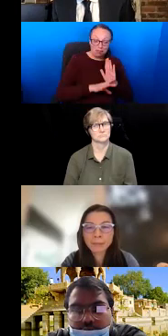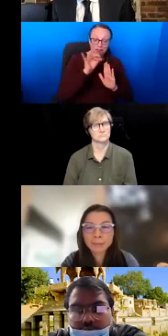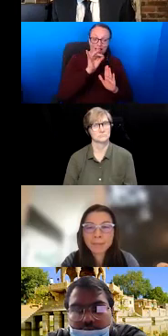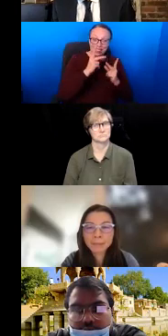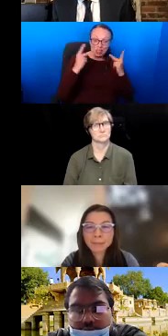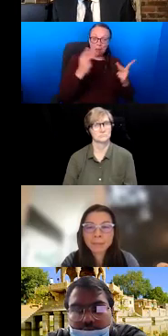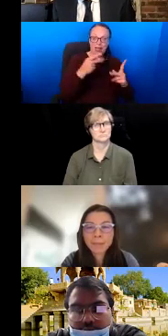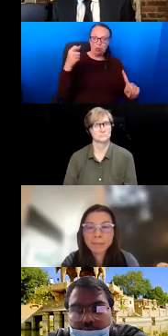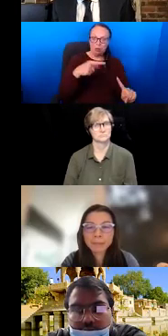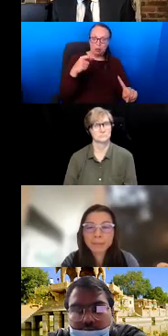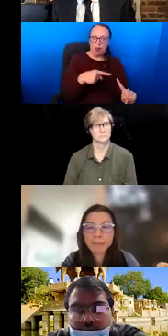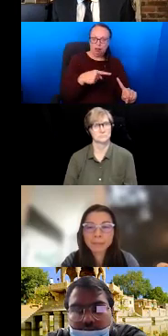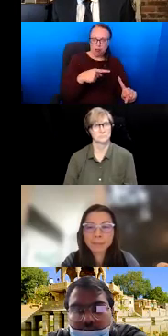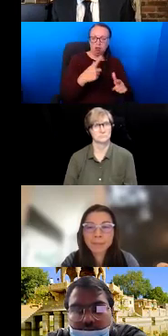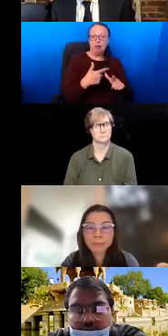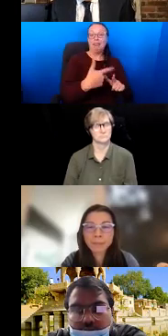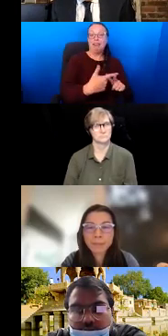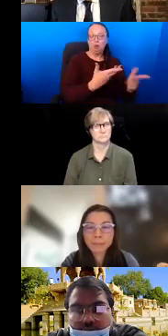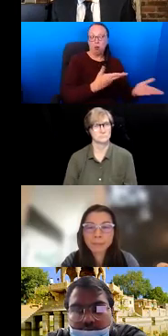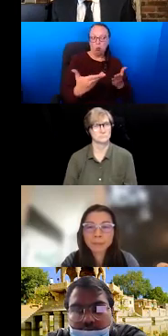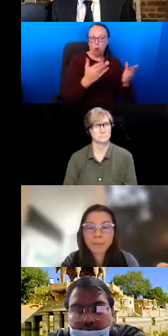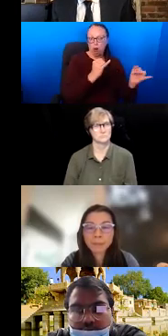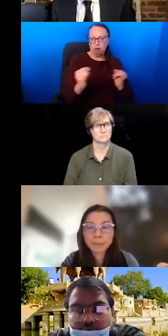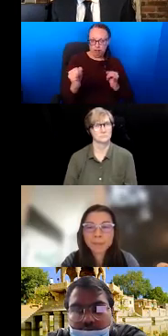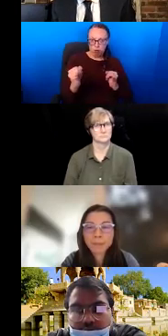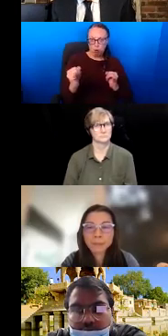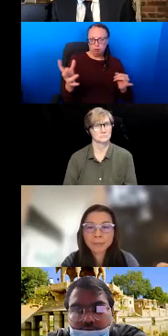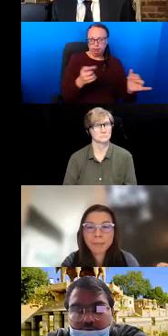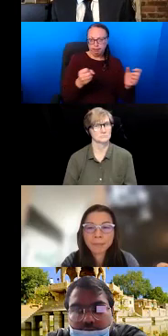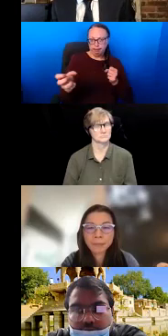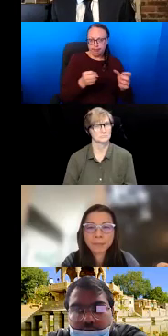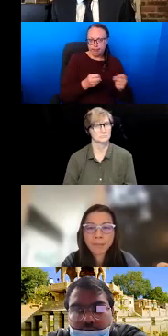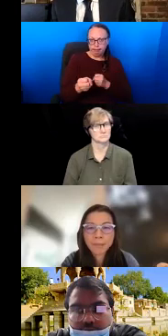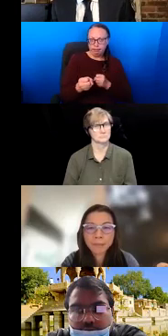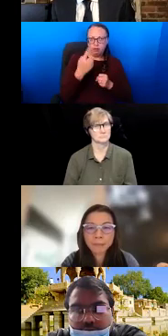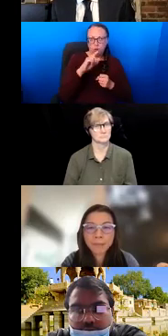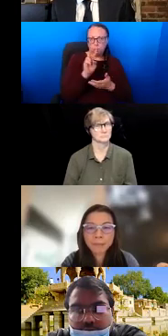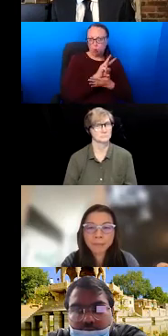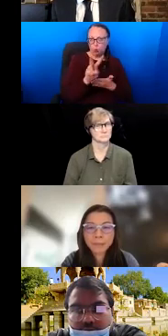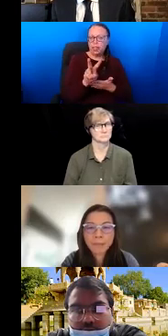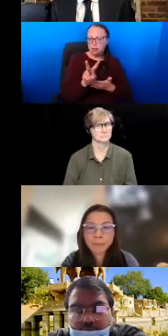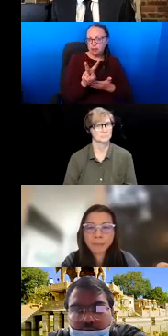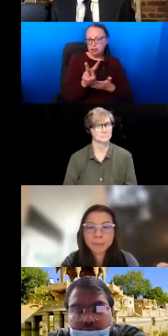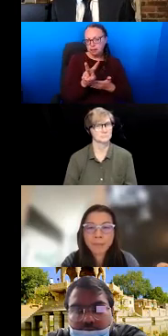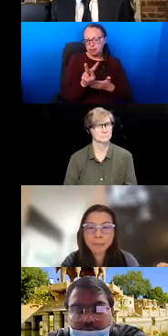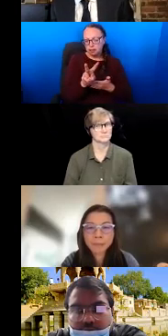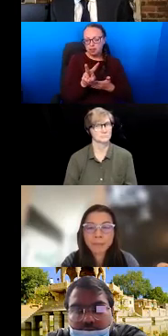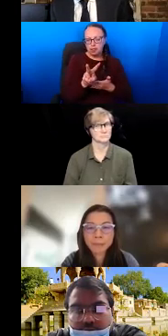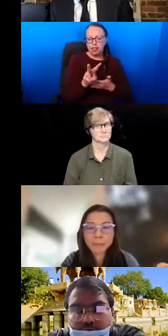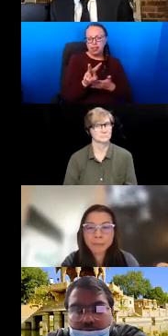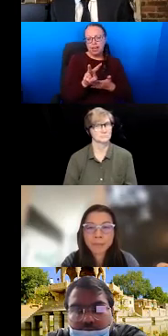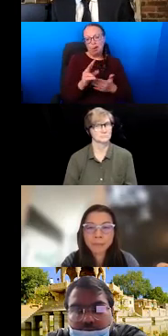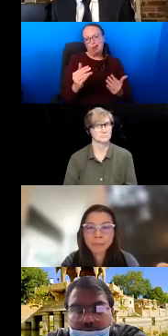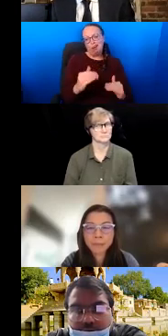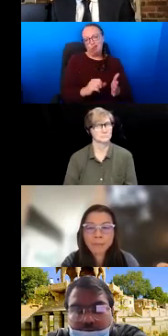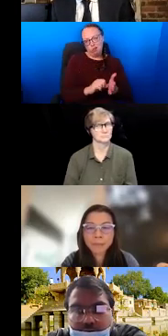stimulate. And then we brought individuals in for basically 2 weeks. I underemphasized that